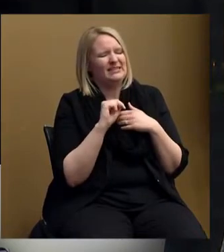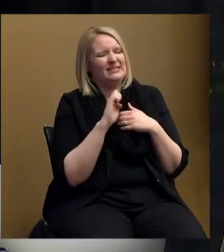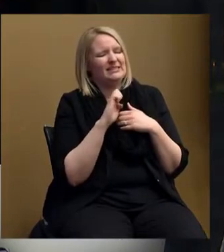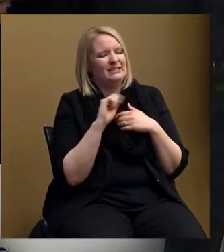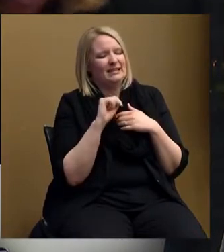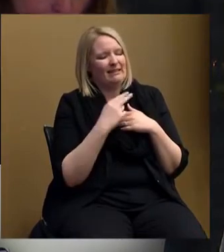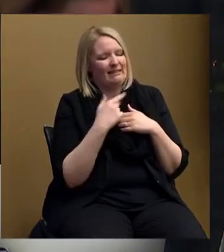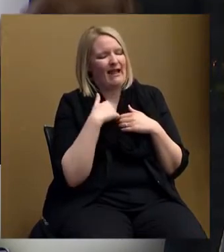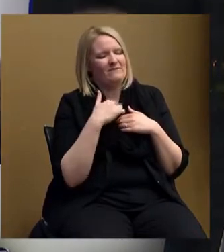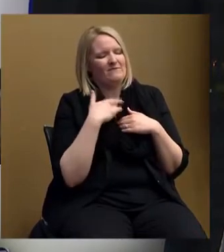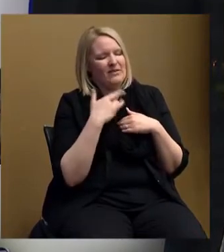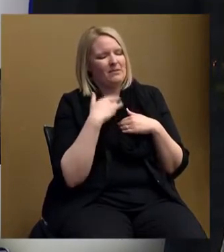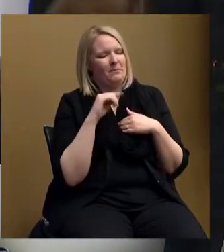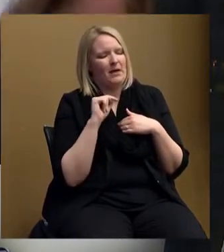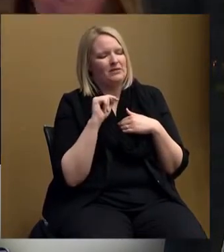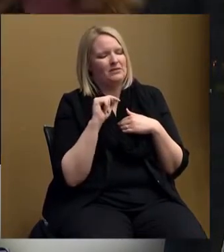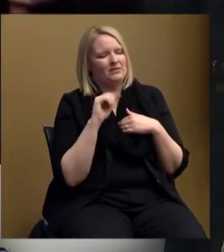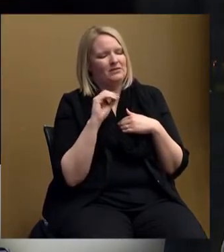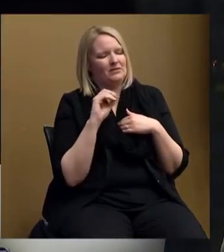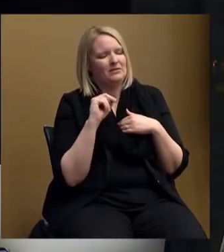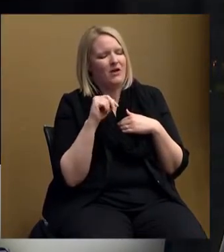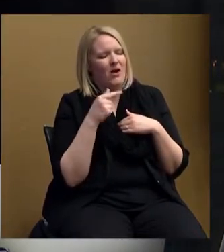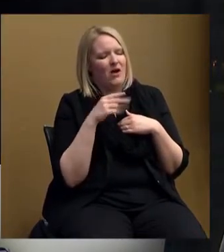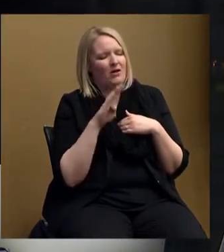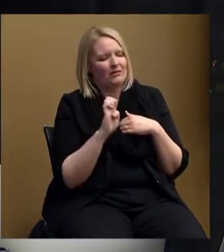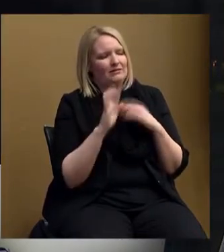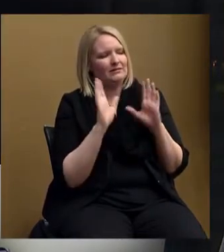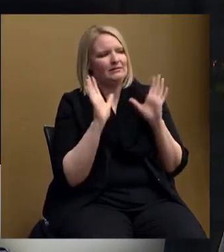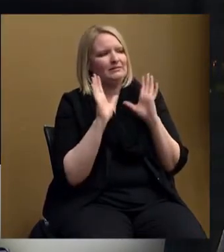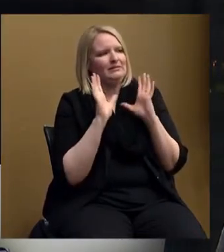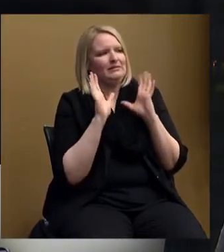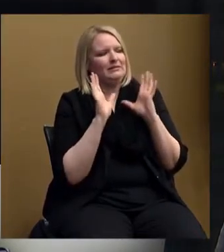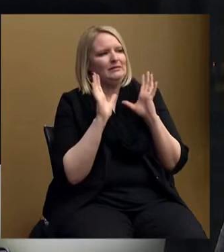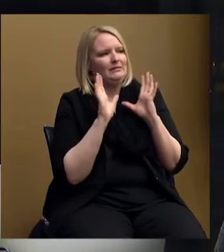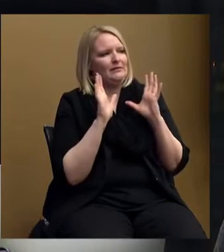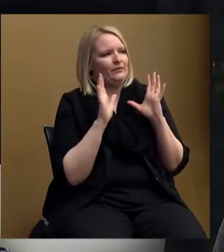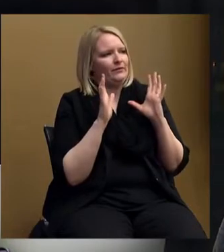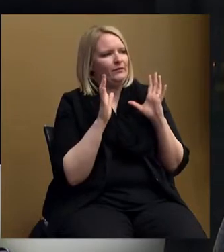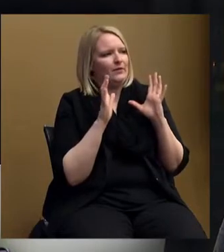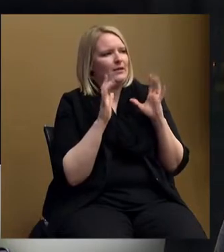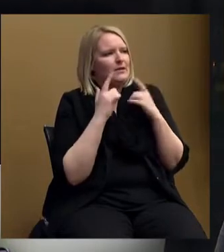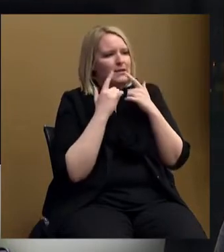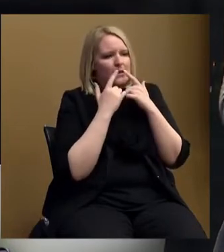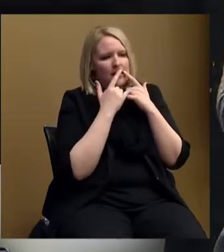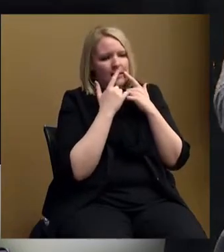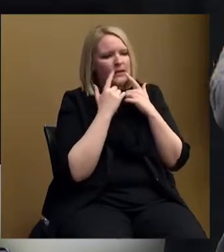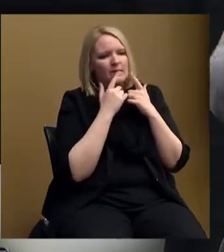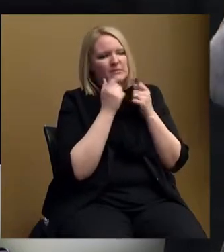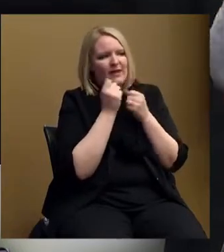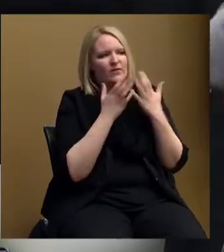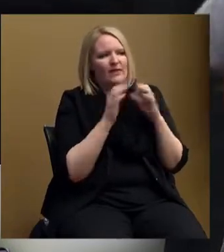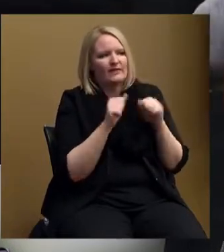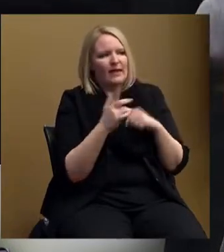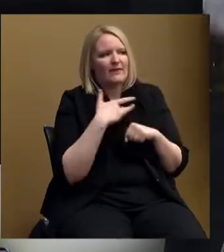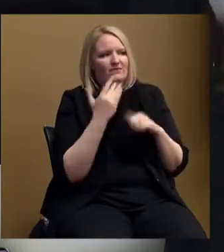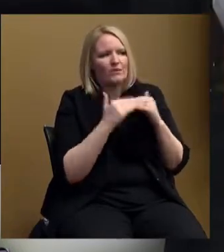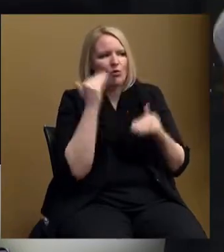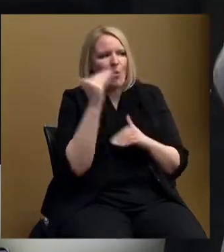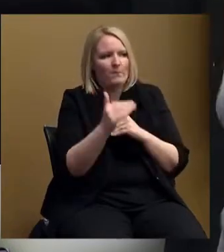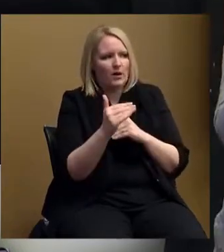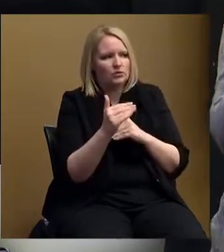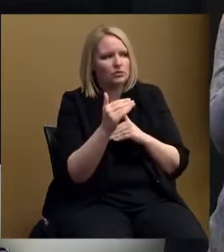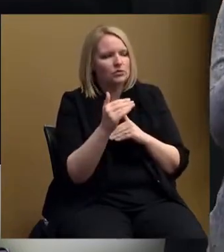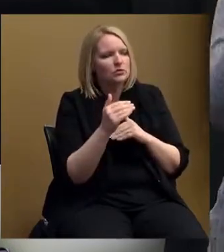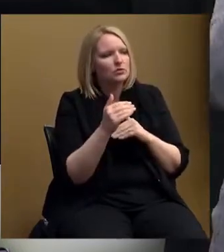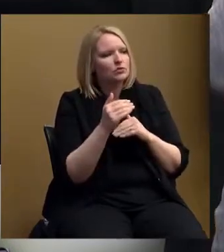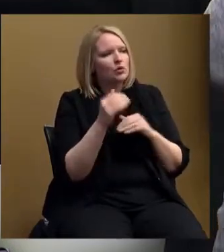the inside of their teeth. They can feel every tooth on the inside of their lips. That, if you just